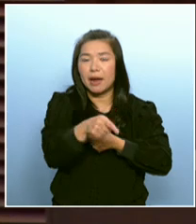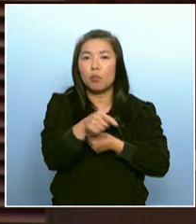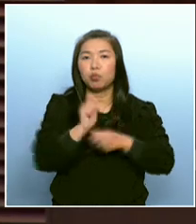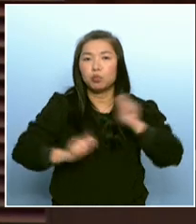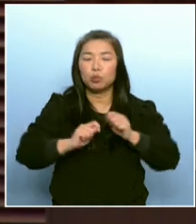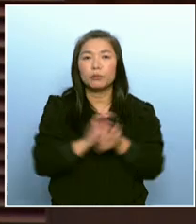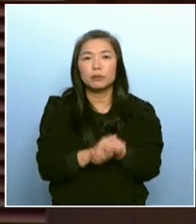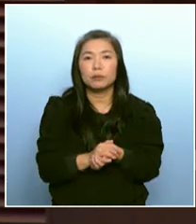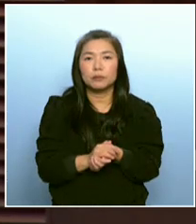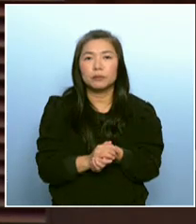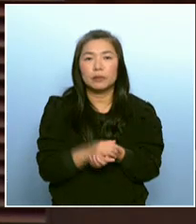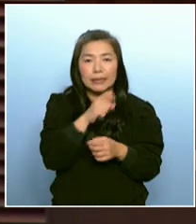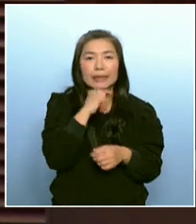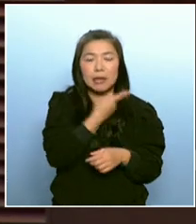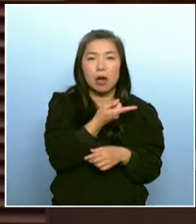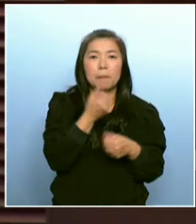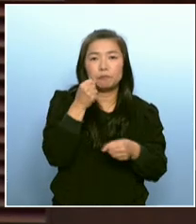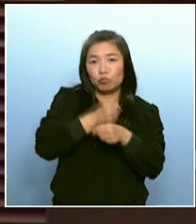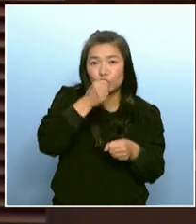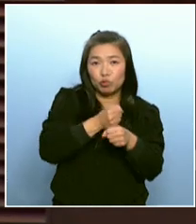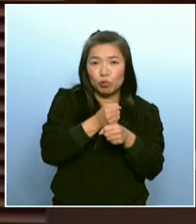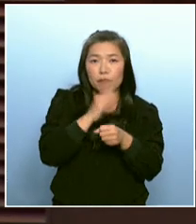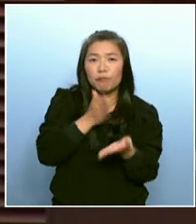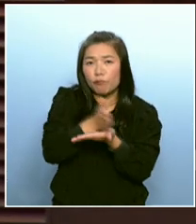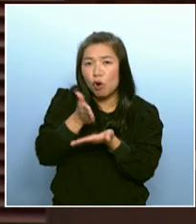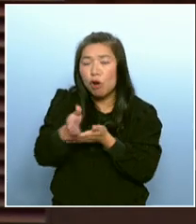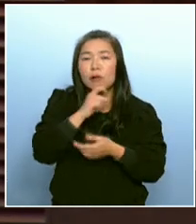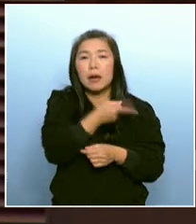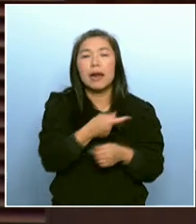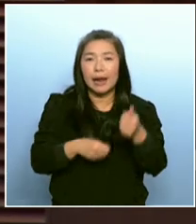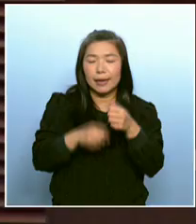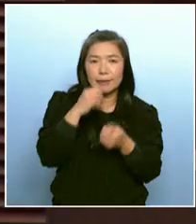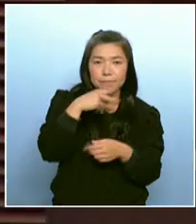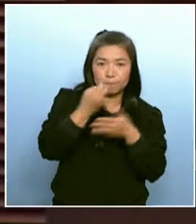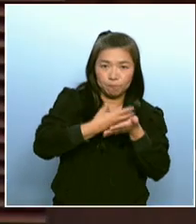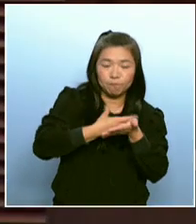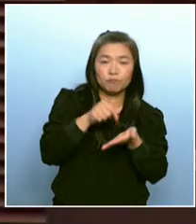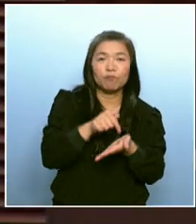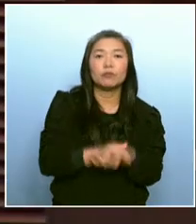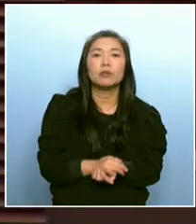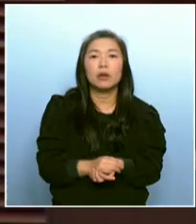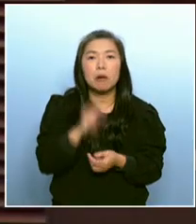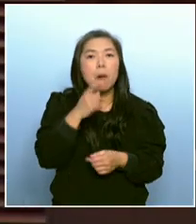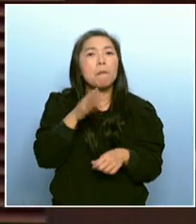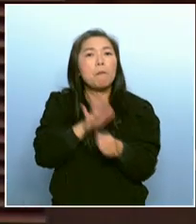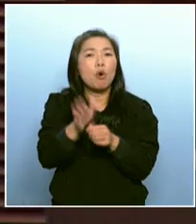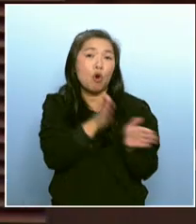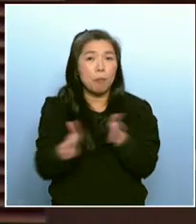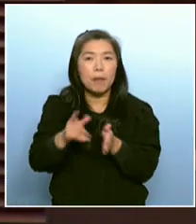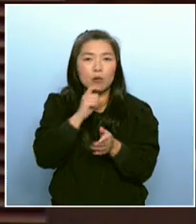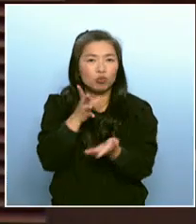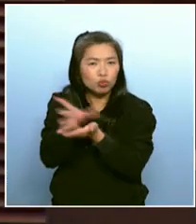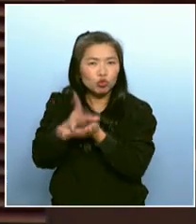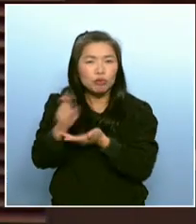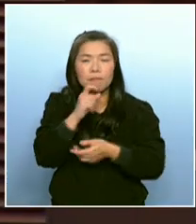We propose introducing 2 thematic activities, including 1, career aspirations. For